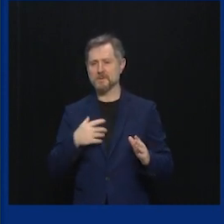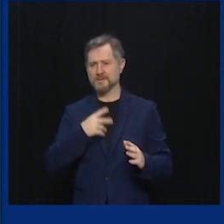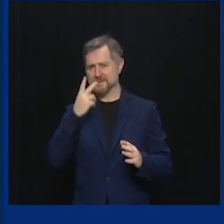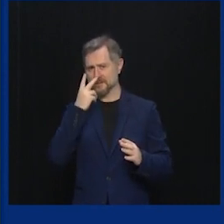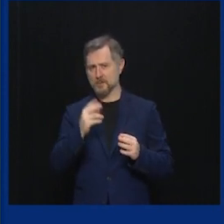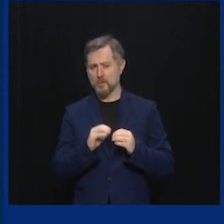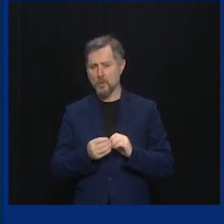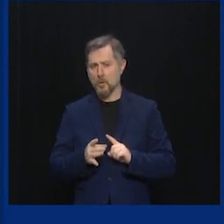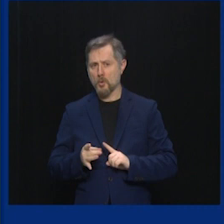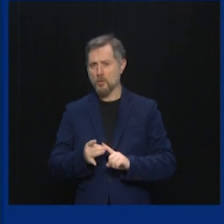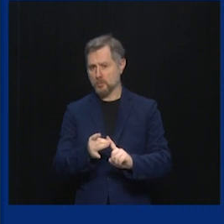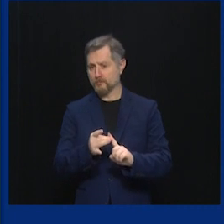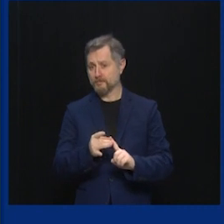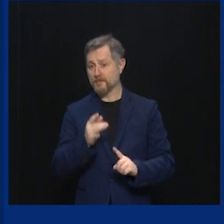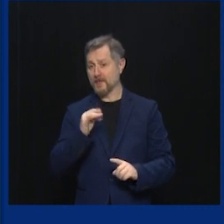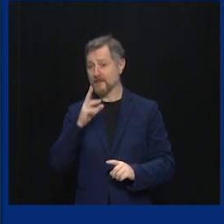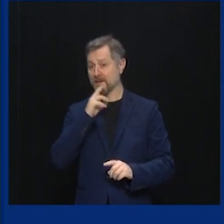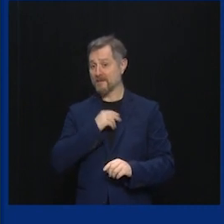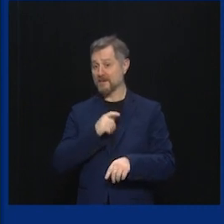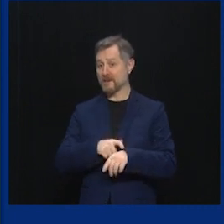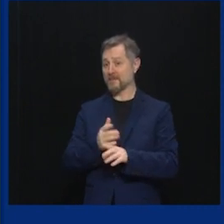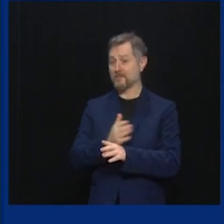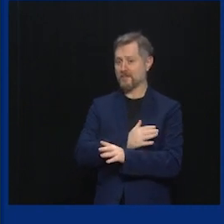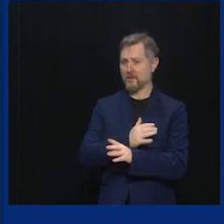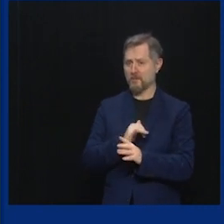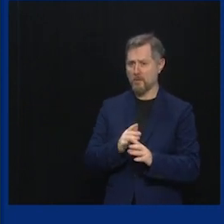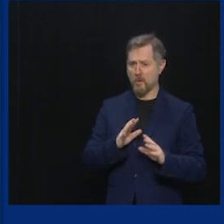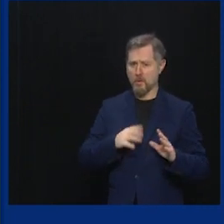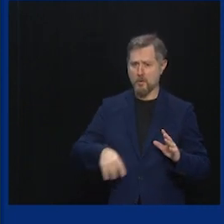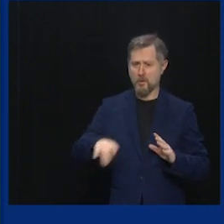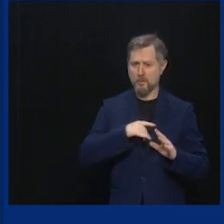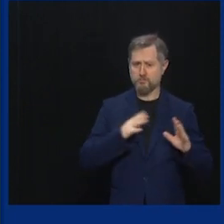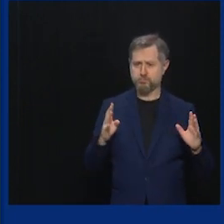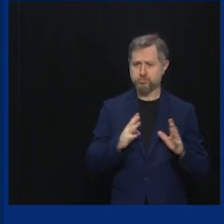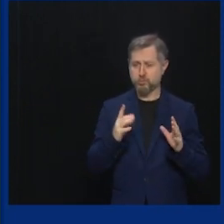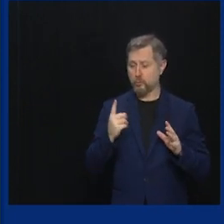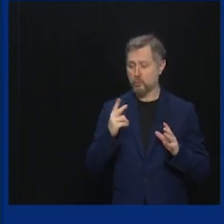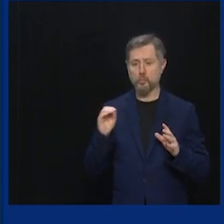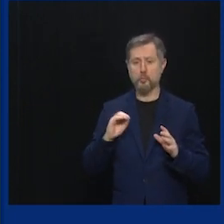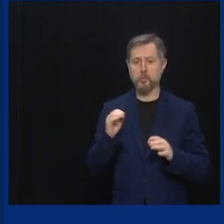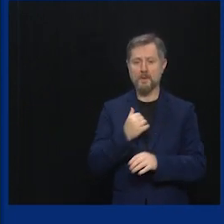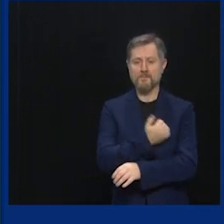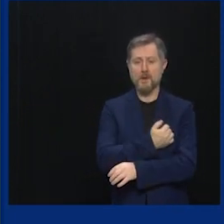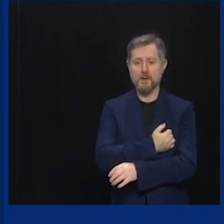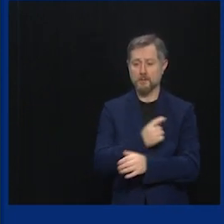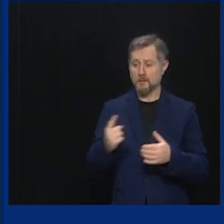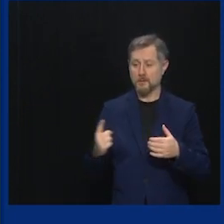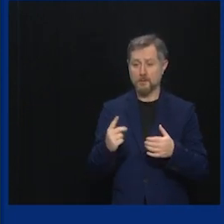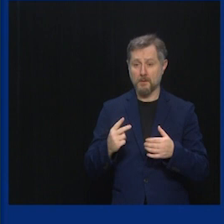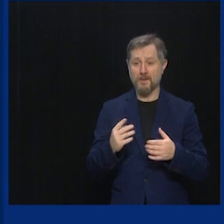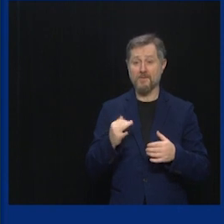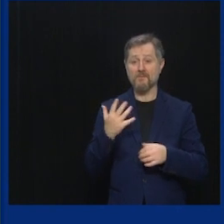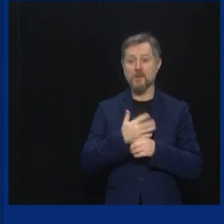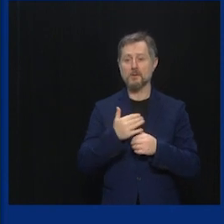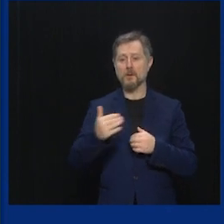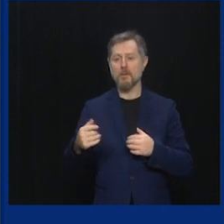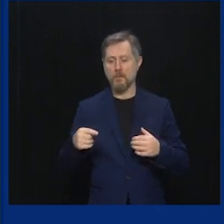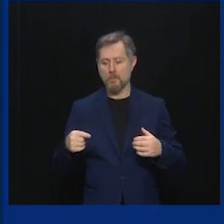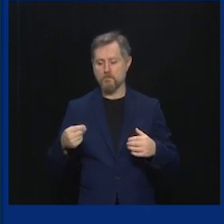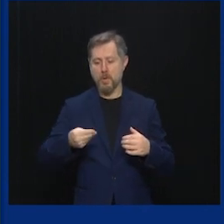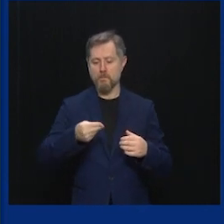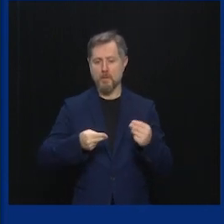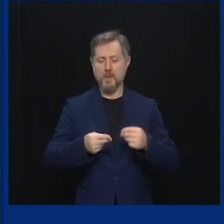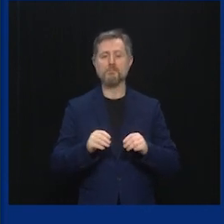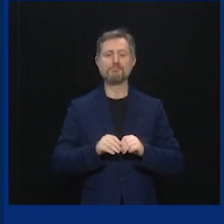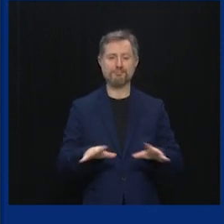Harry, who wasn't vaccinated, who sat right next to you at Thanksgiving dinner. You could be exposed and you could be vulnerable if you do not have the vaccination and hopefully the booster